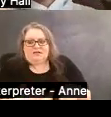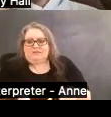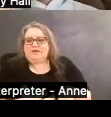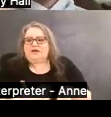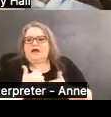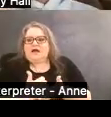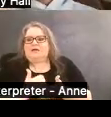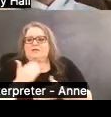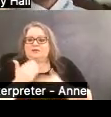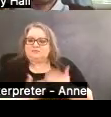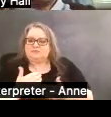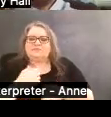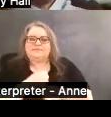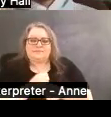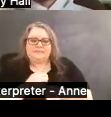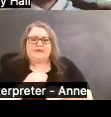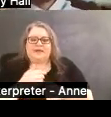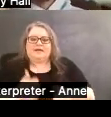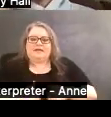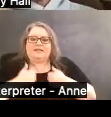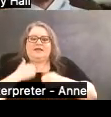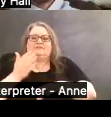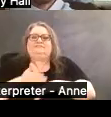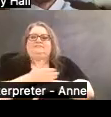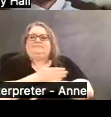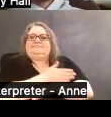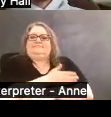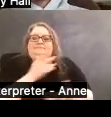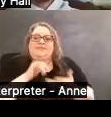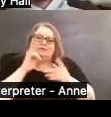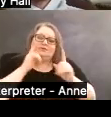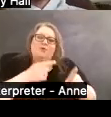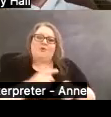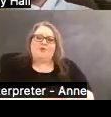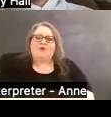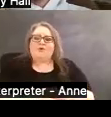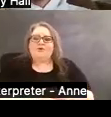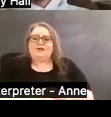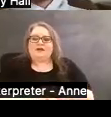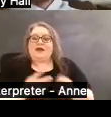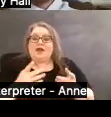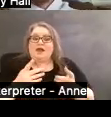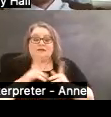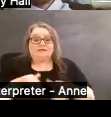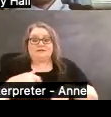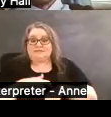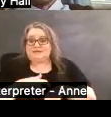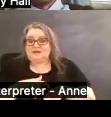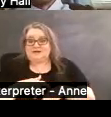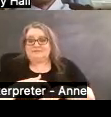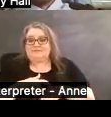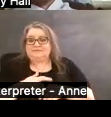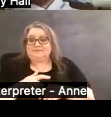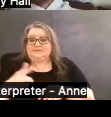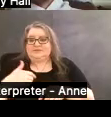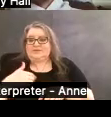move on and create a better life is the goal. And in the midst of all that, you have the